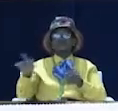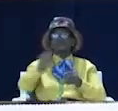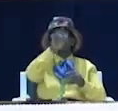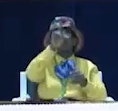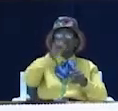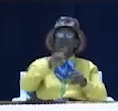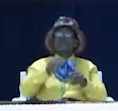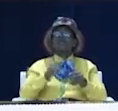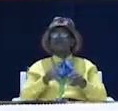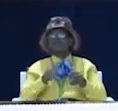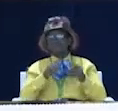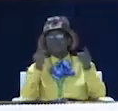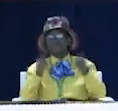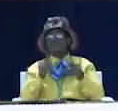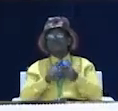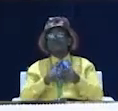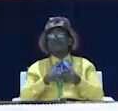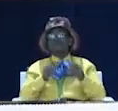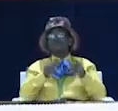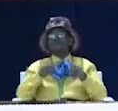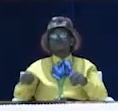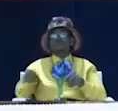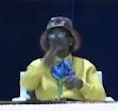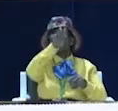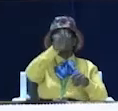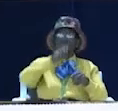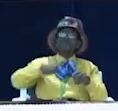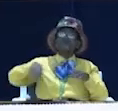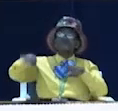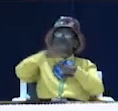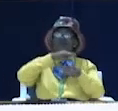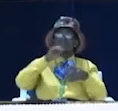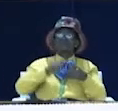over to Hong Kong.